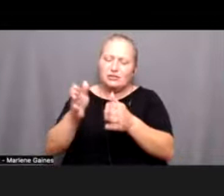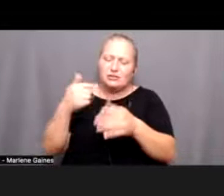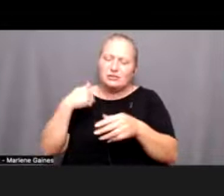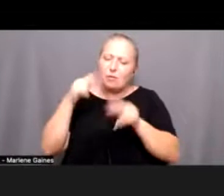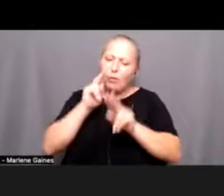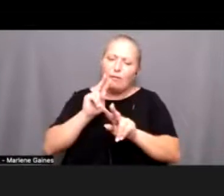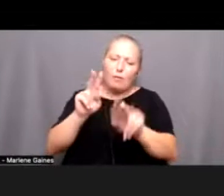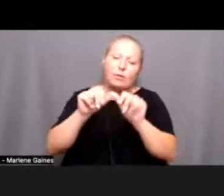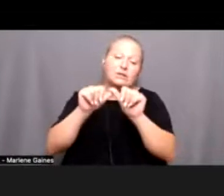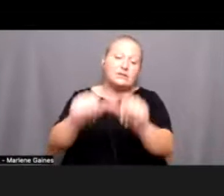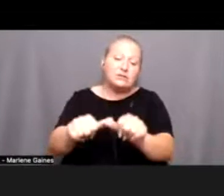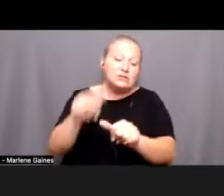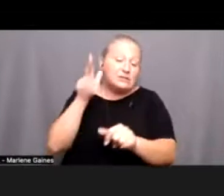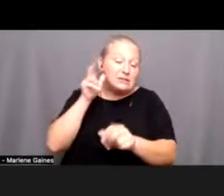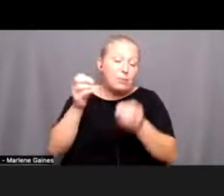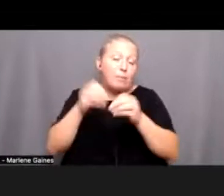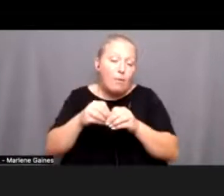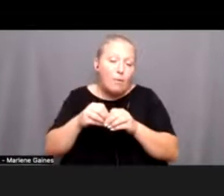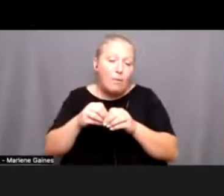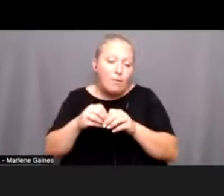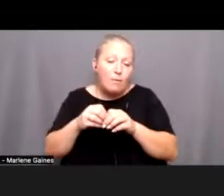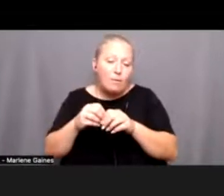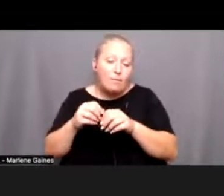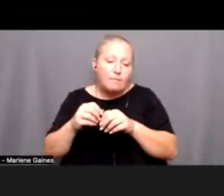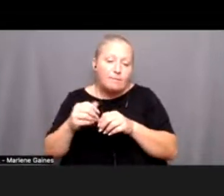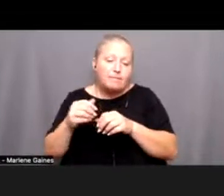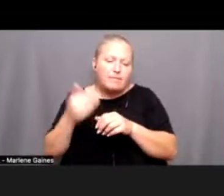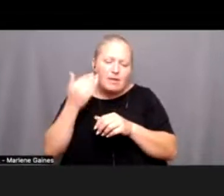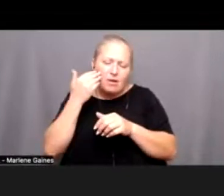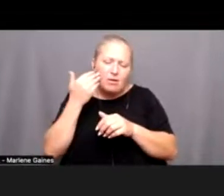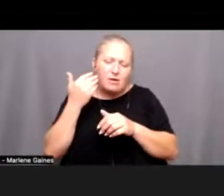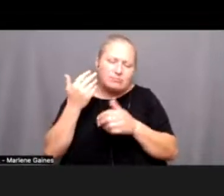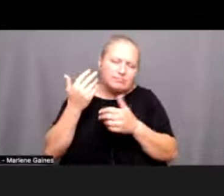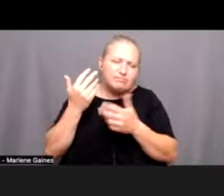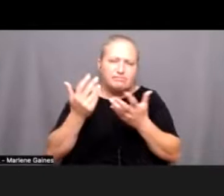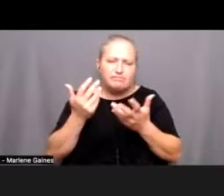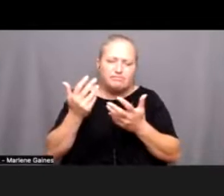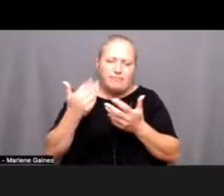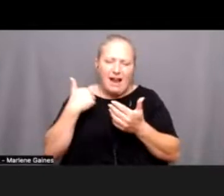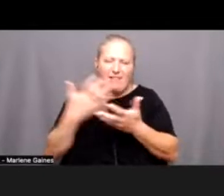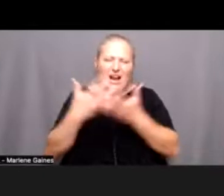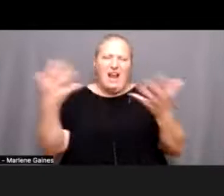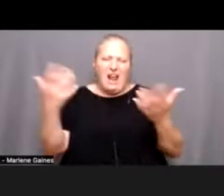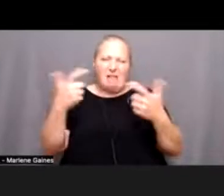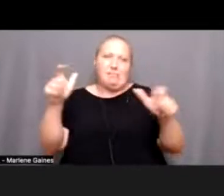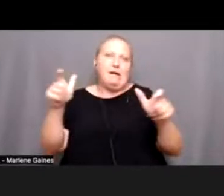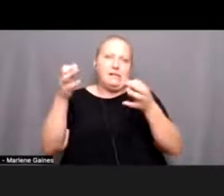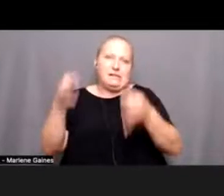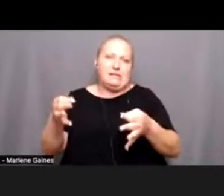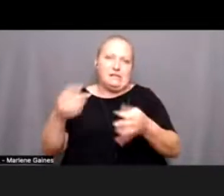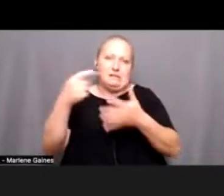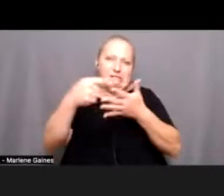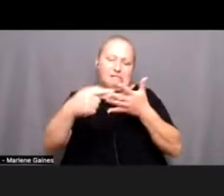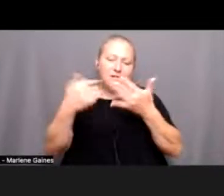forward to continuing to hear more. I think, there's still quite a bit of pretty big decisions to make as we head